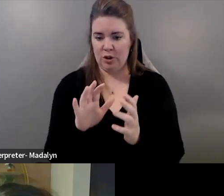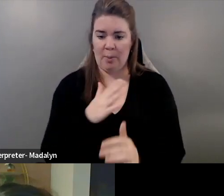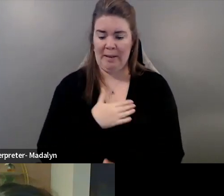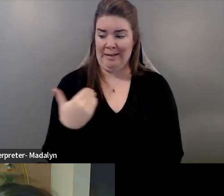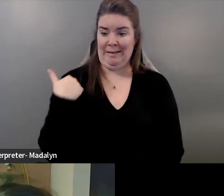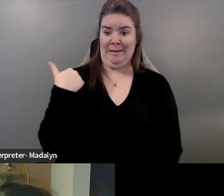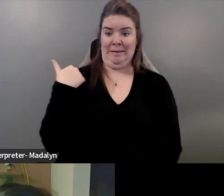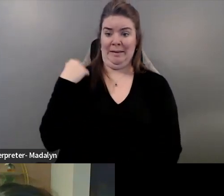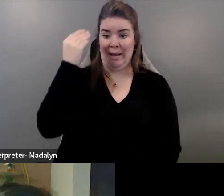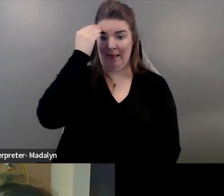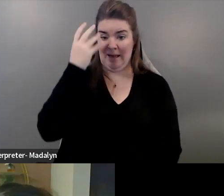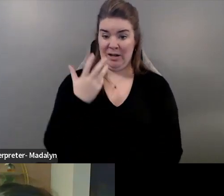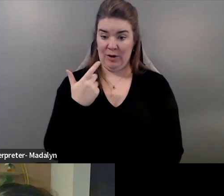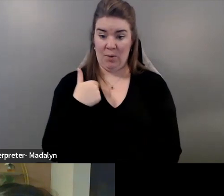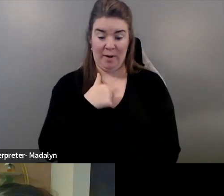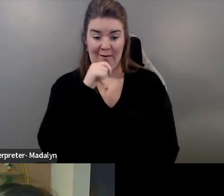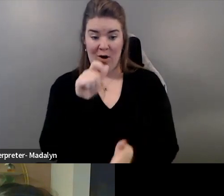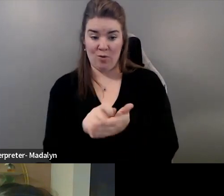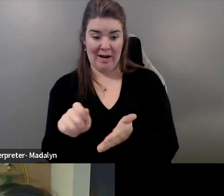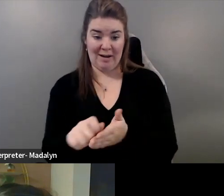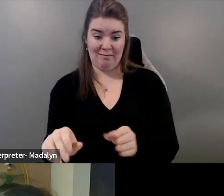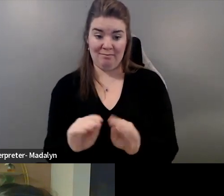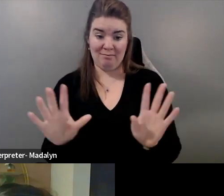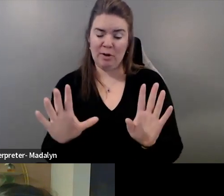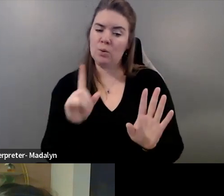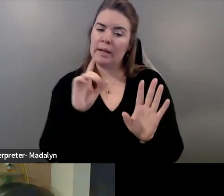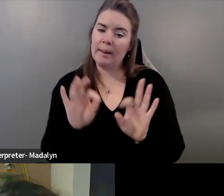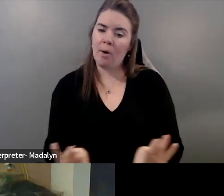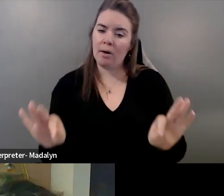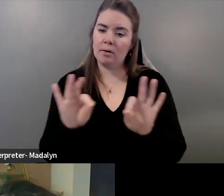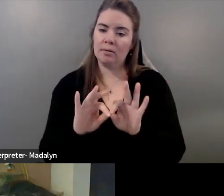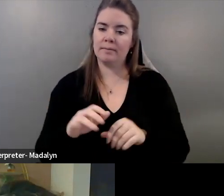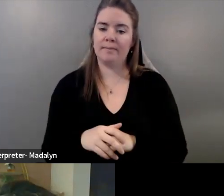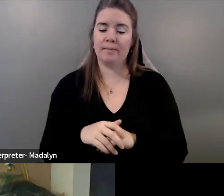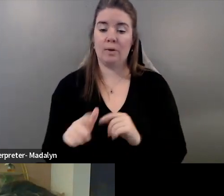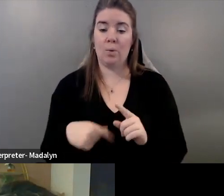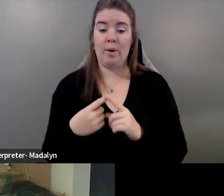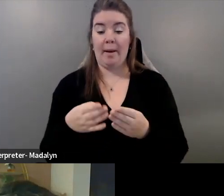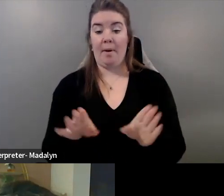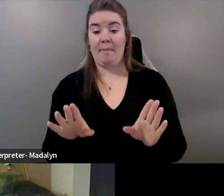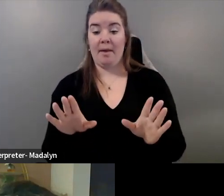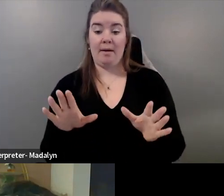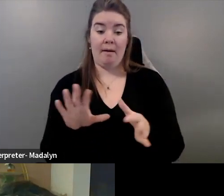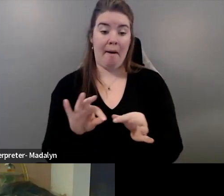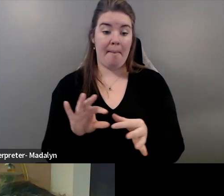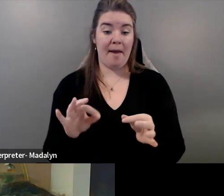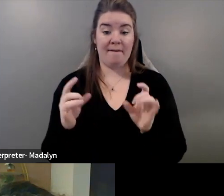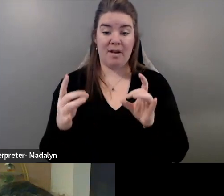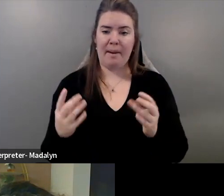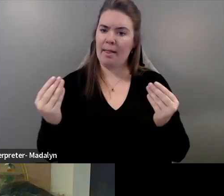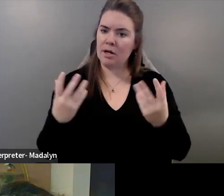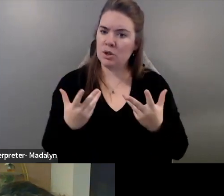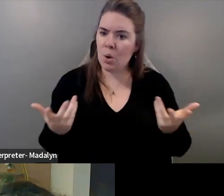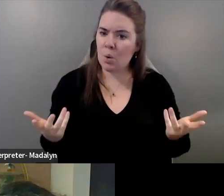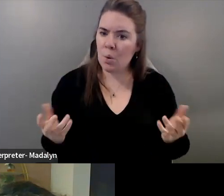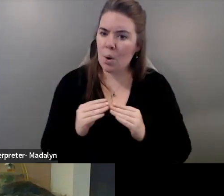Let us know that we're not writing it right. It's important. When there's public comment and feedback, provide it. Let us know. The more people we hear from, the